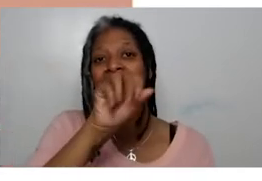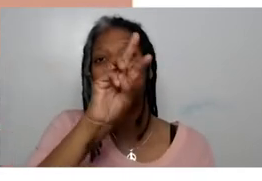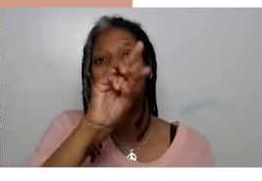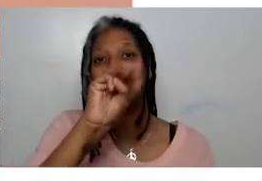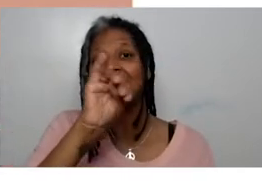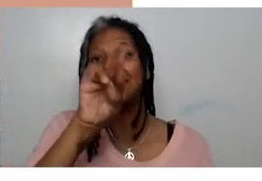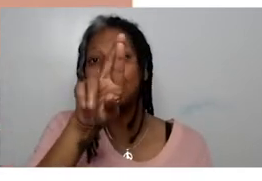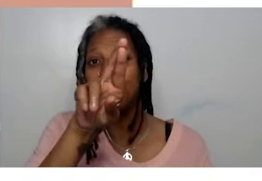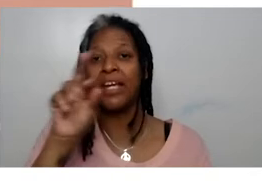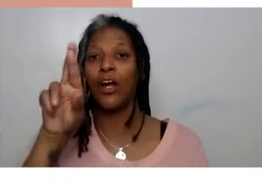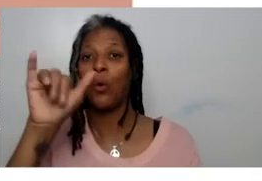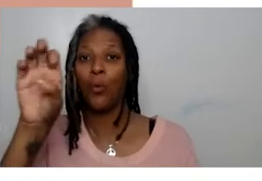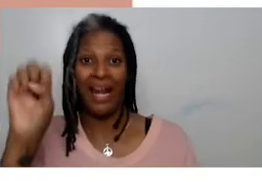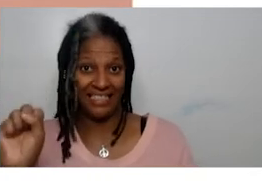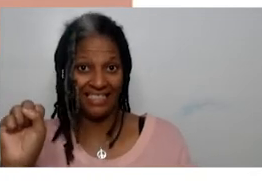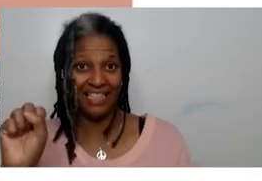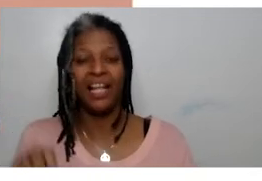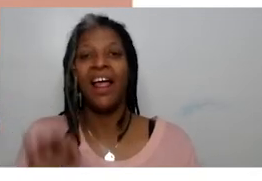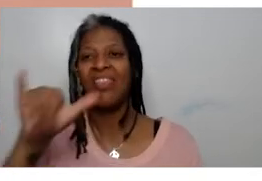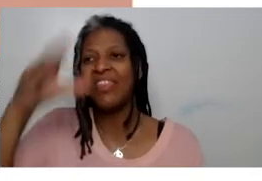as an adult when he was just playing in a playground.